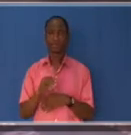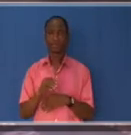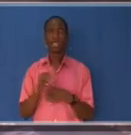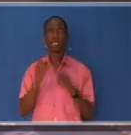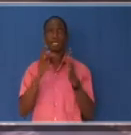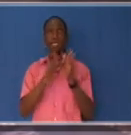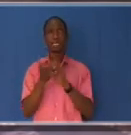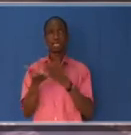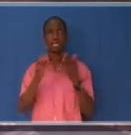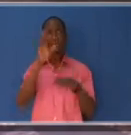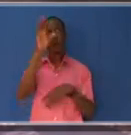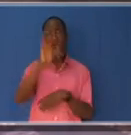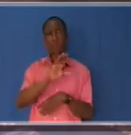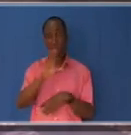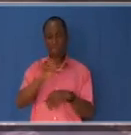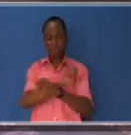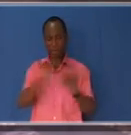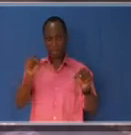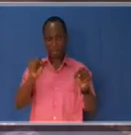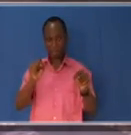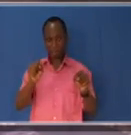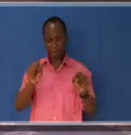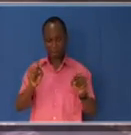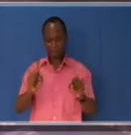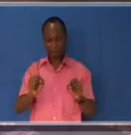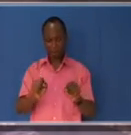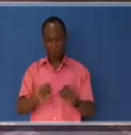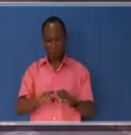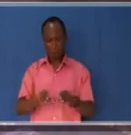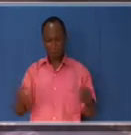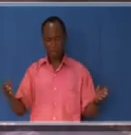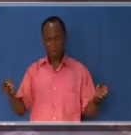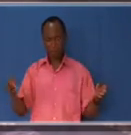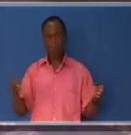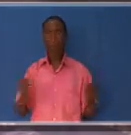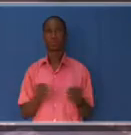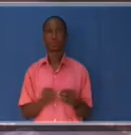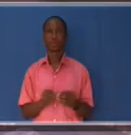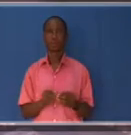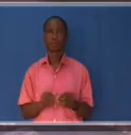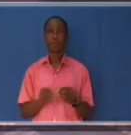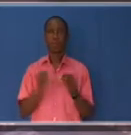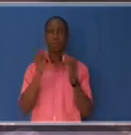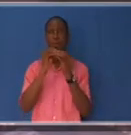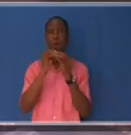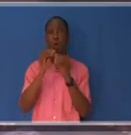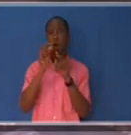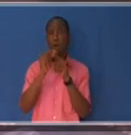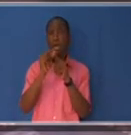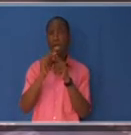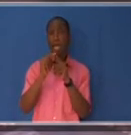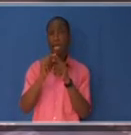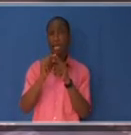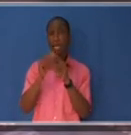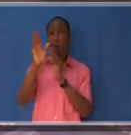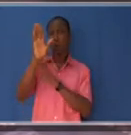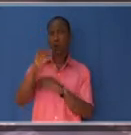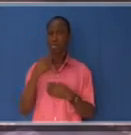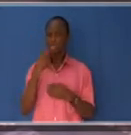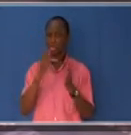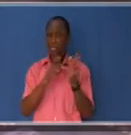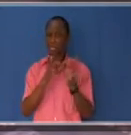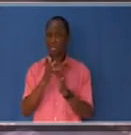wi ase ko enti wo Yohane asempa eti du nsia nchichemu a eye